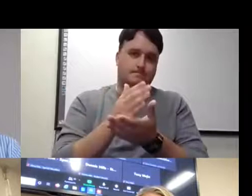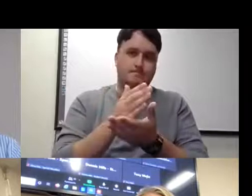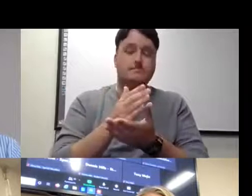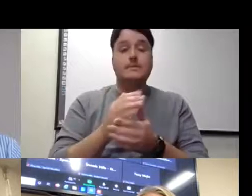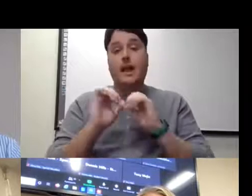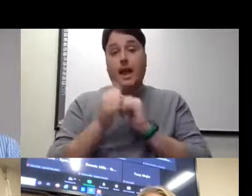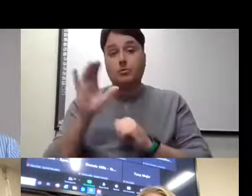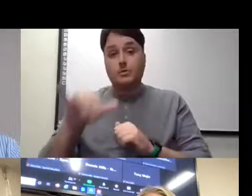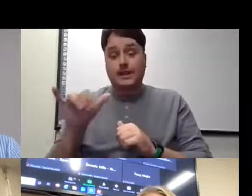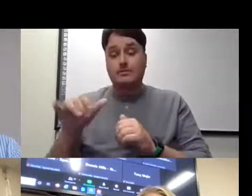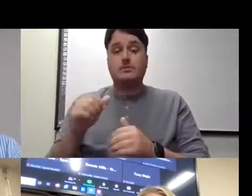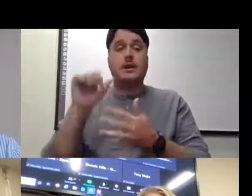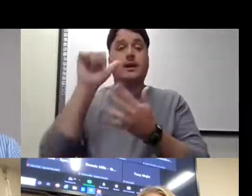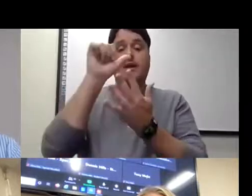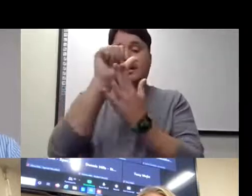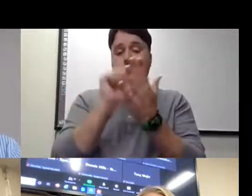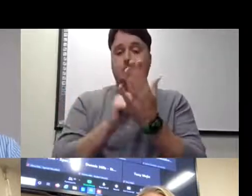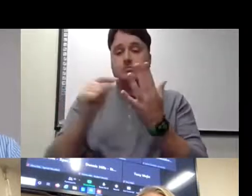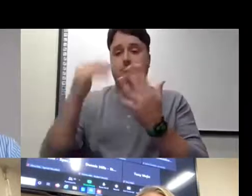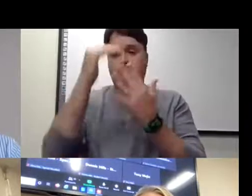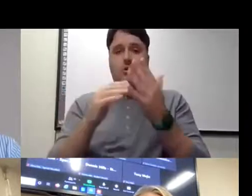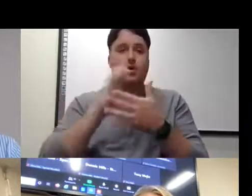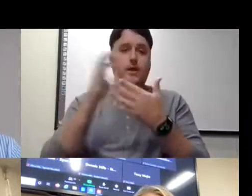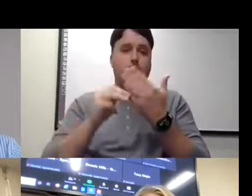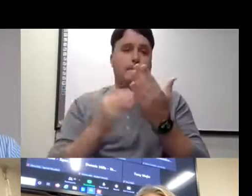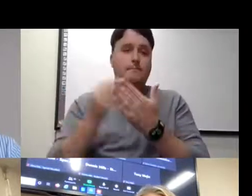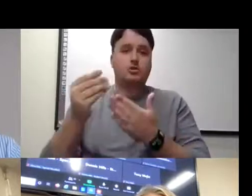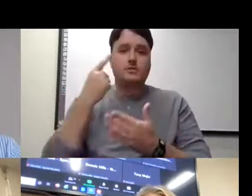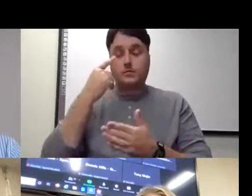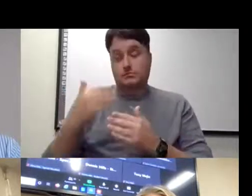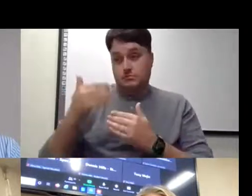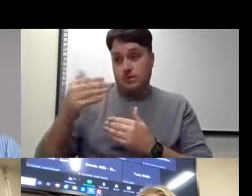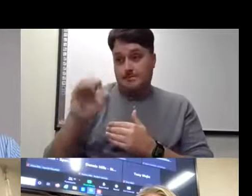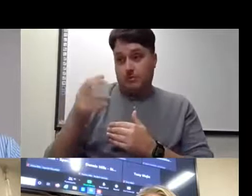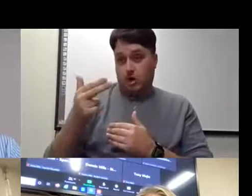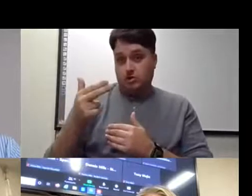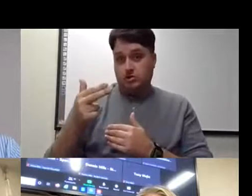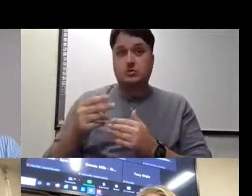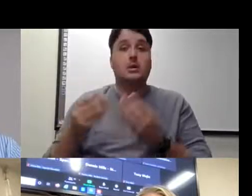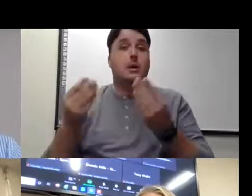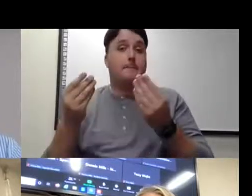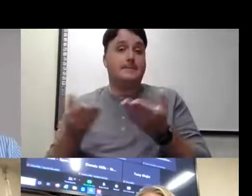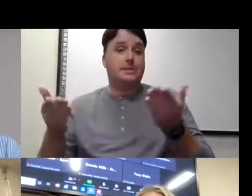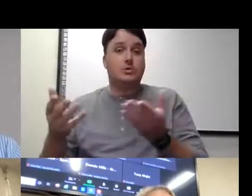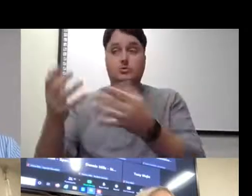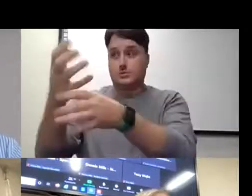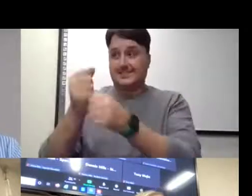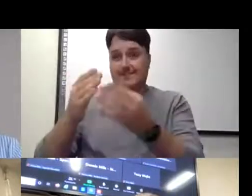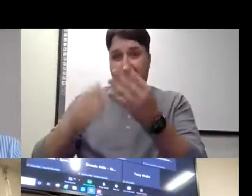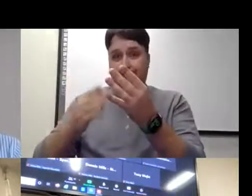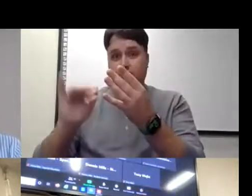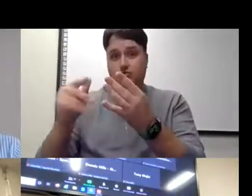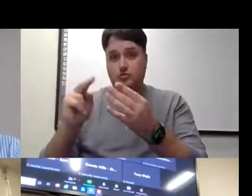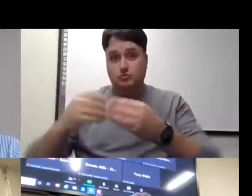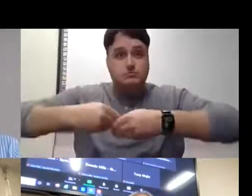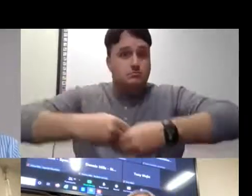to agendize curriculum purchases in March so that all the materials can be received by the end of June and then administered to all the